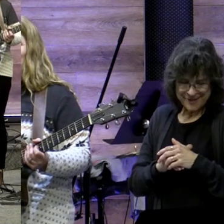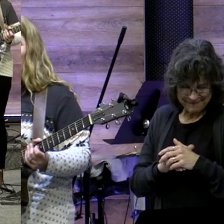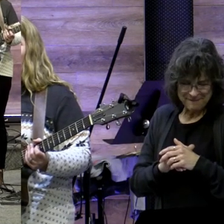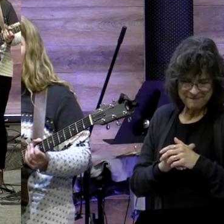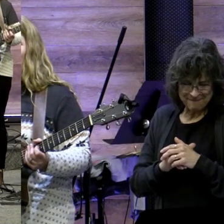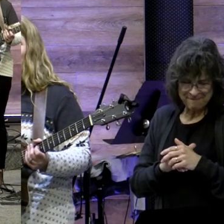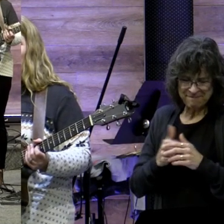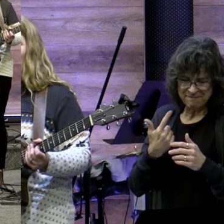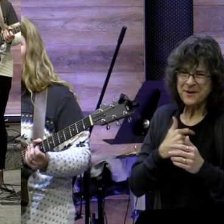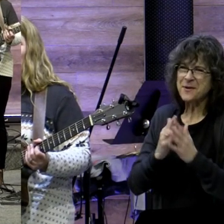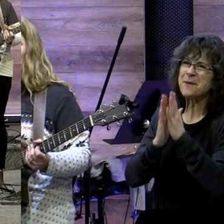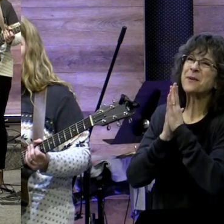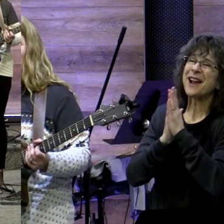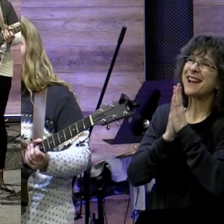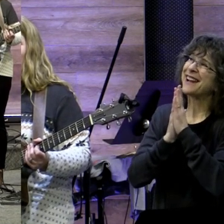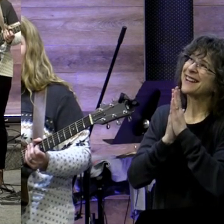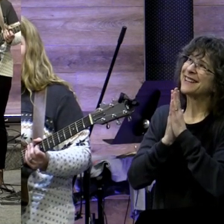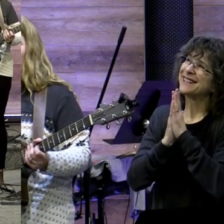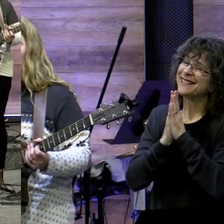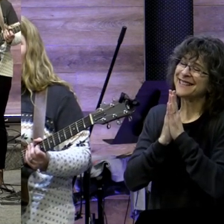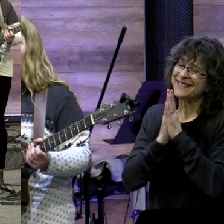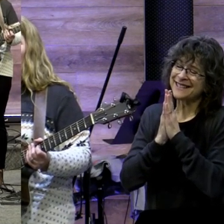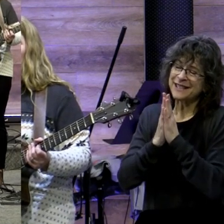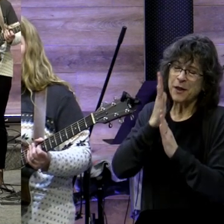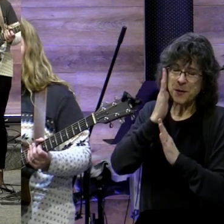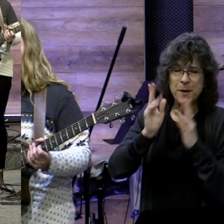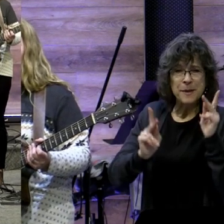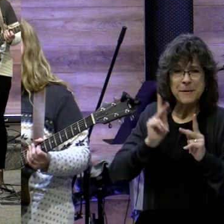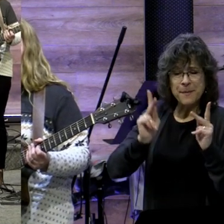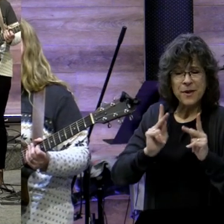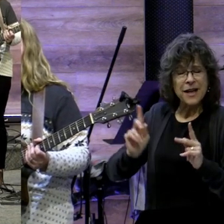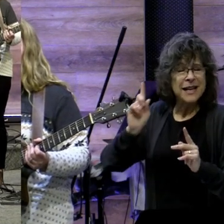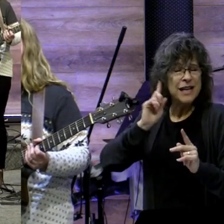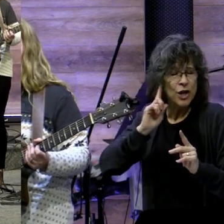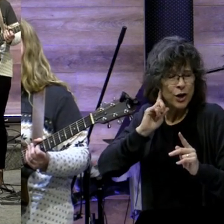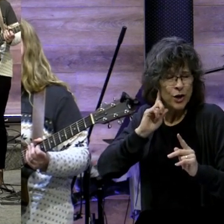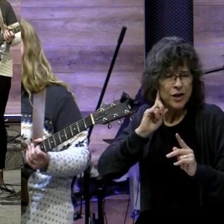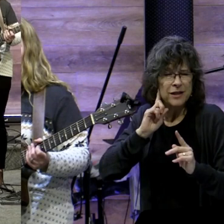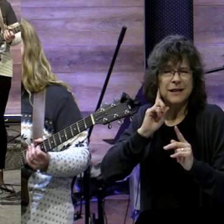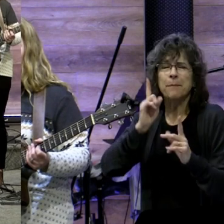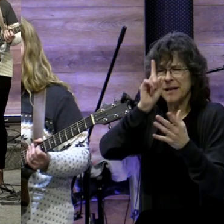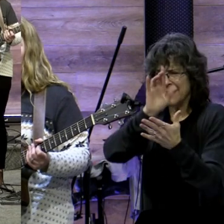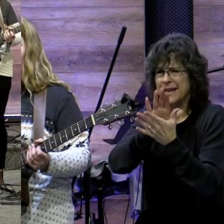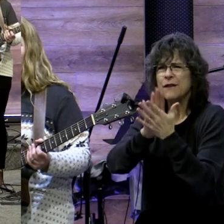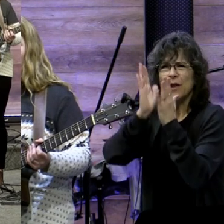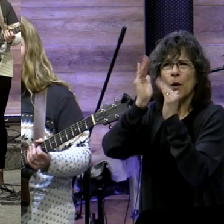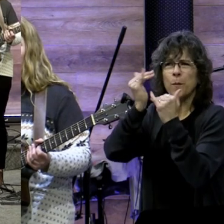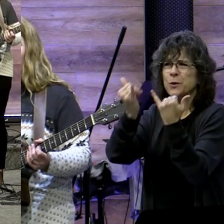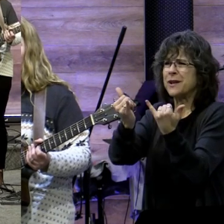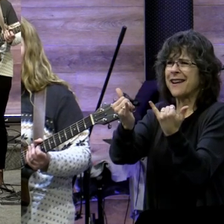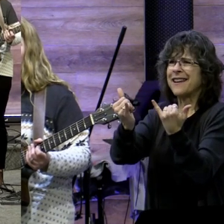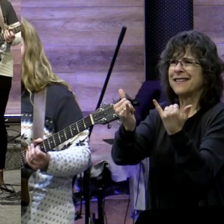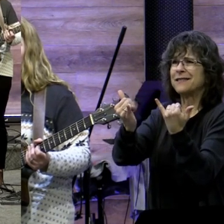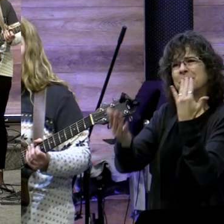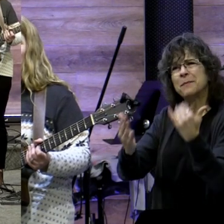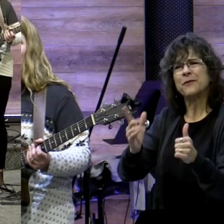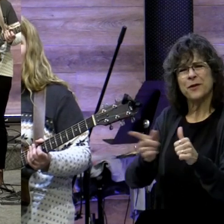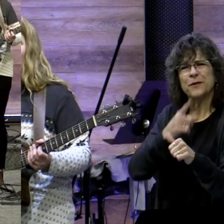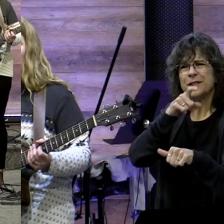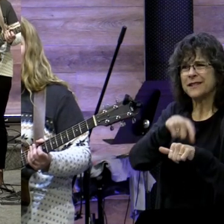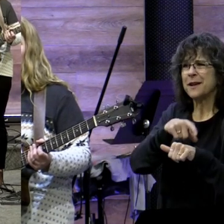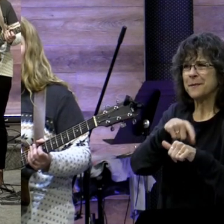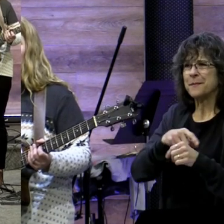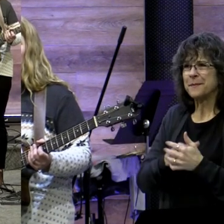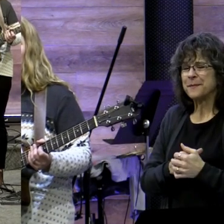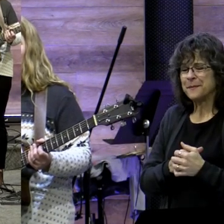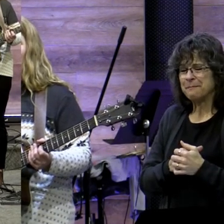And we just pray that there would be those who hear that hope and believe that hope for the first time today. That there may be